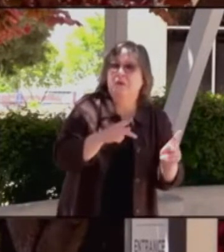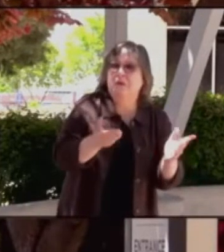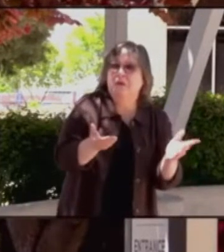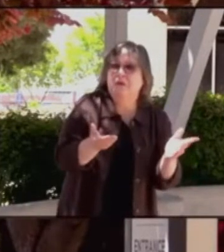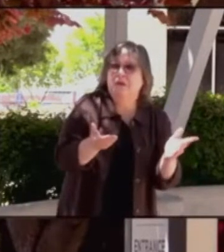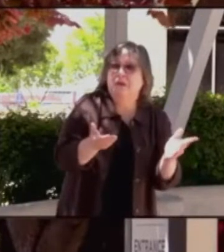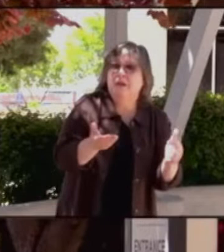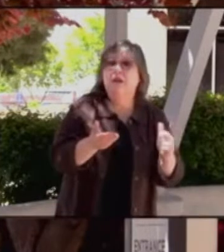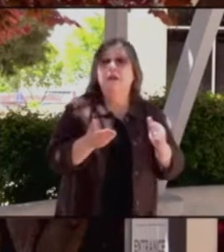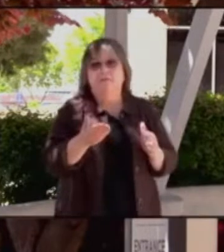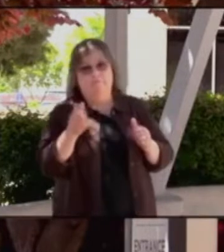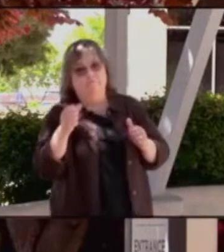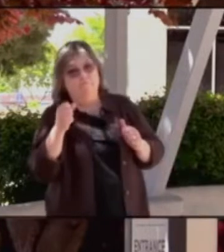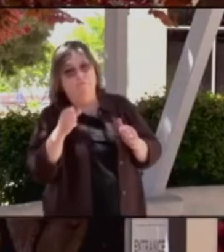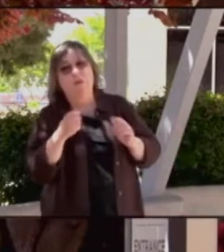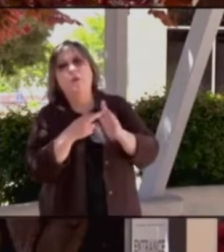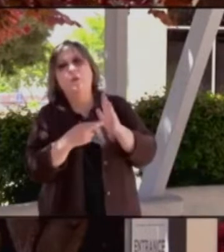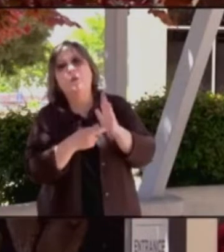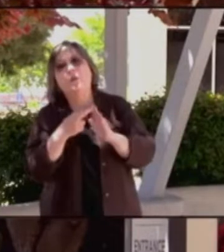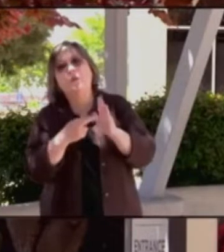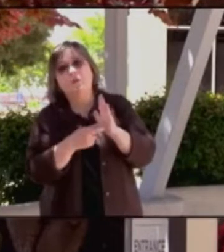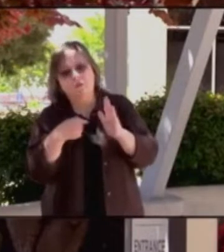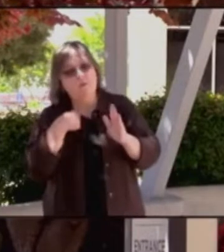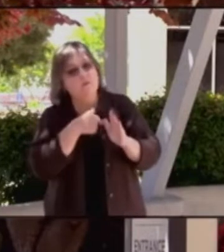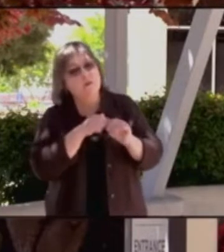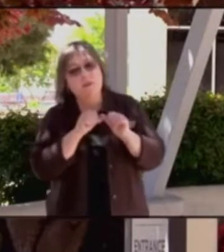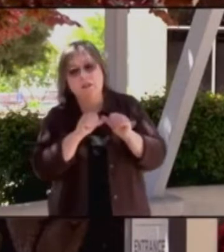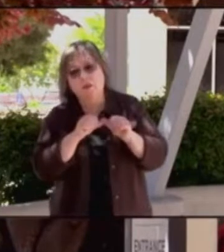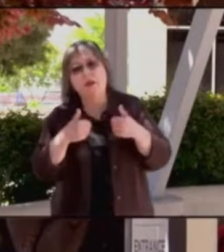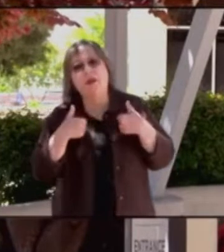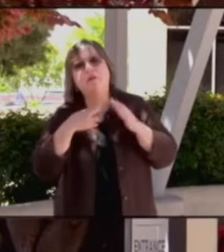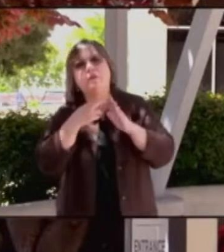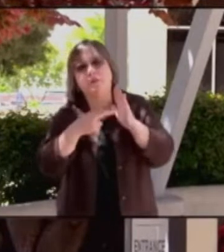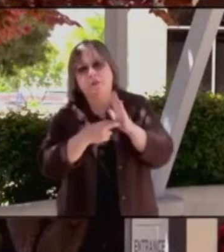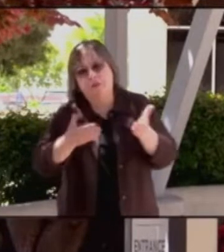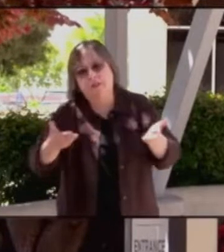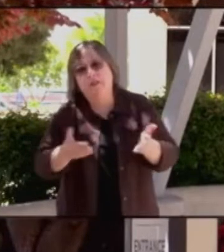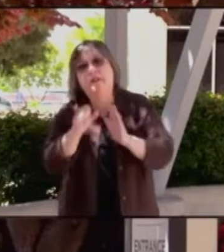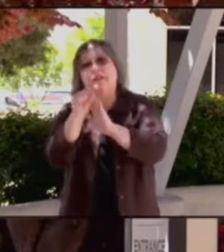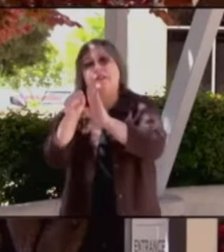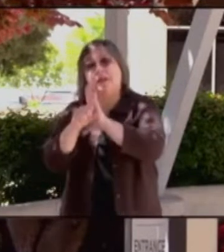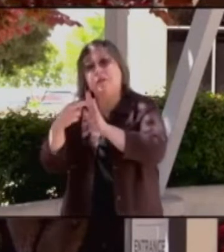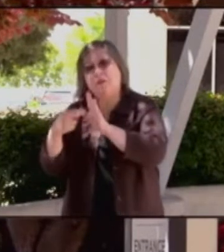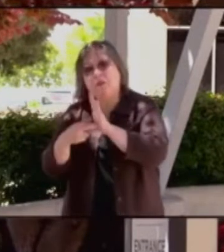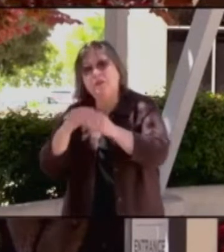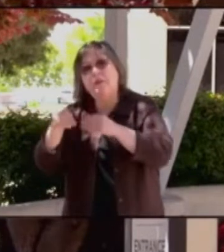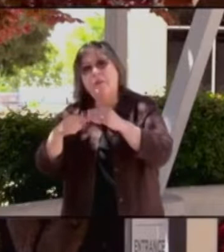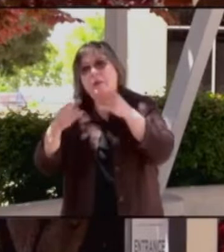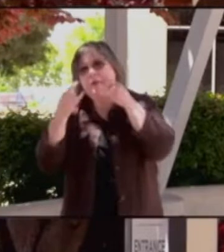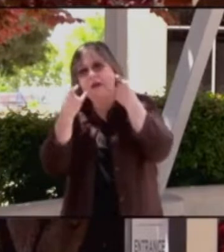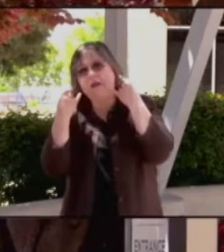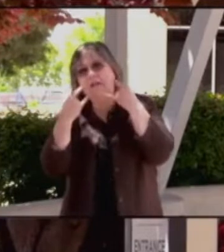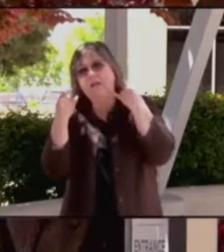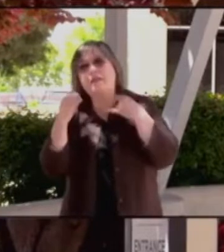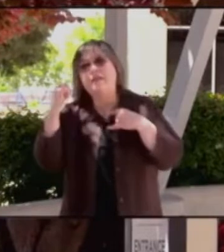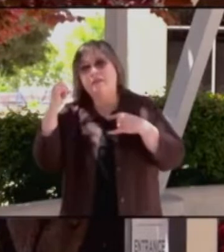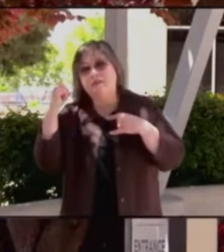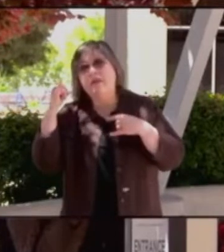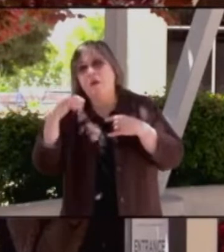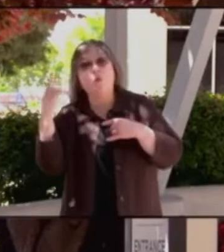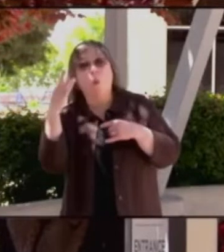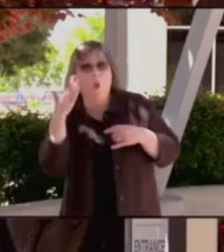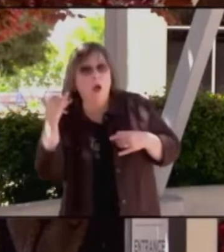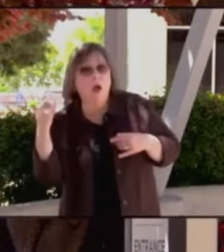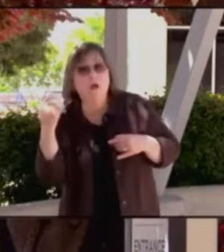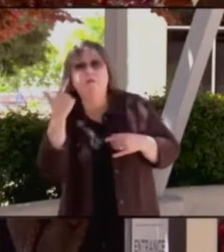the rules that we continue to have in place and the state's rules around masking are designed to protect people who